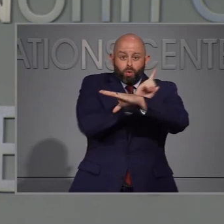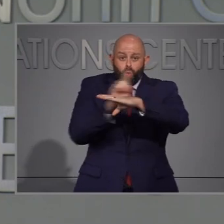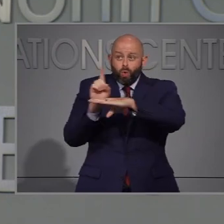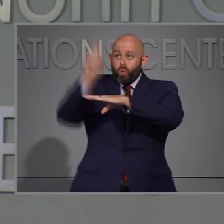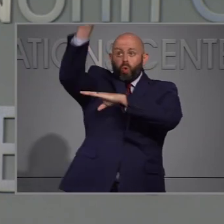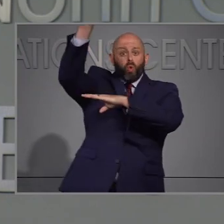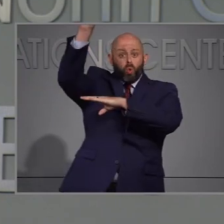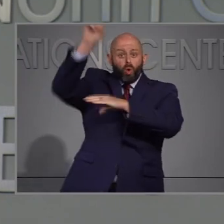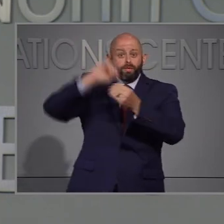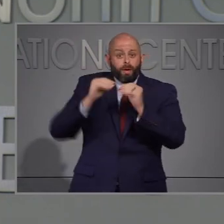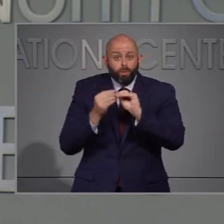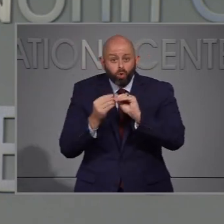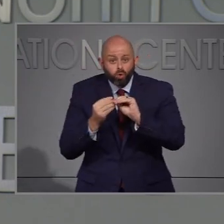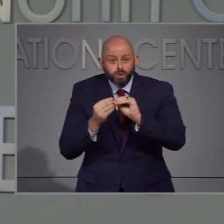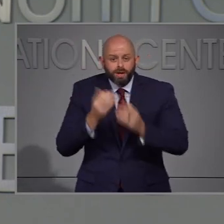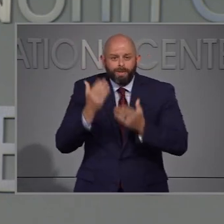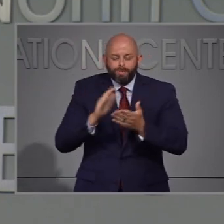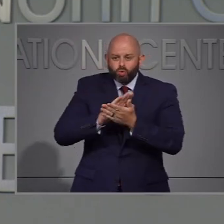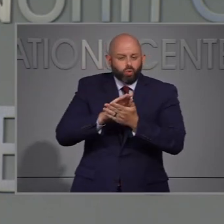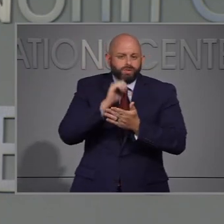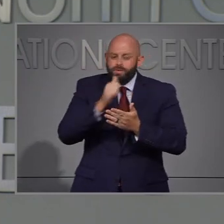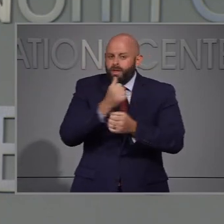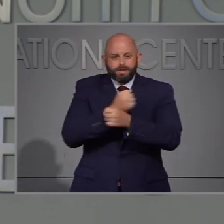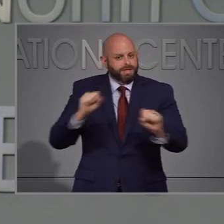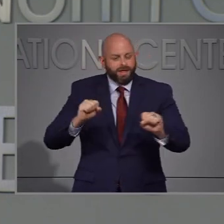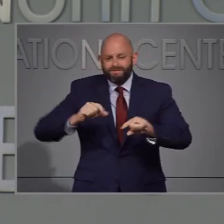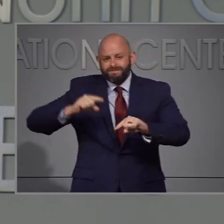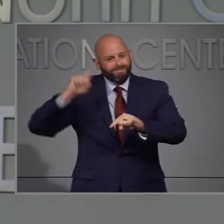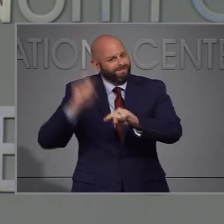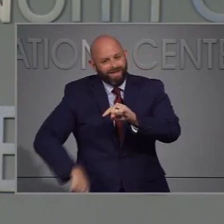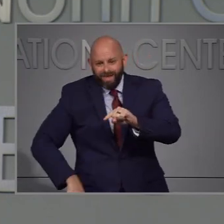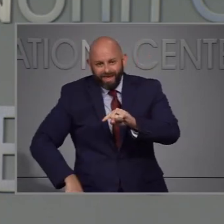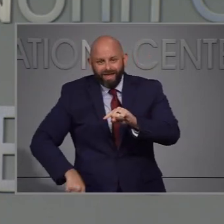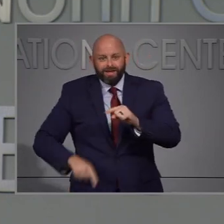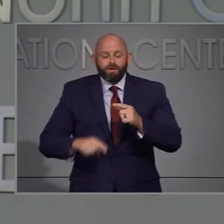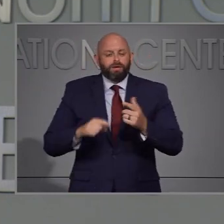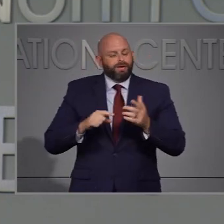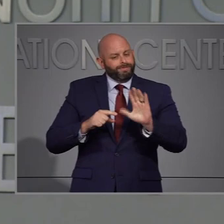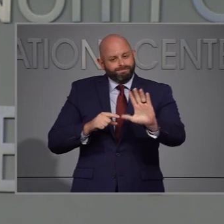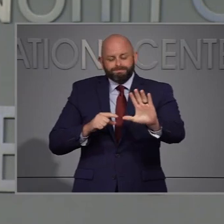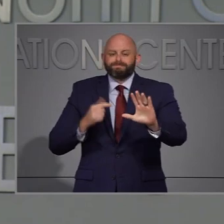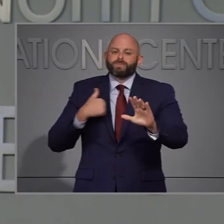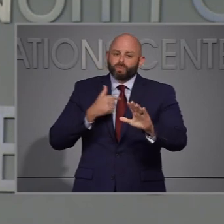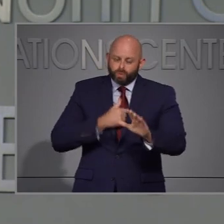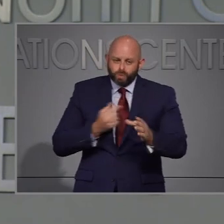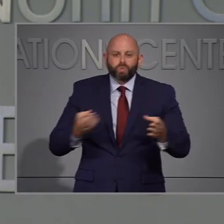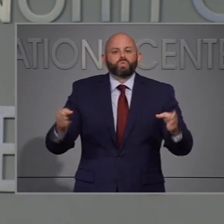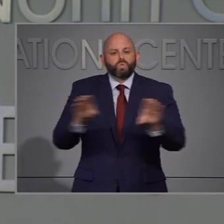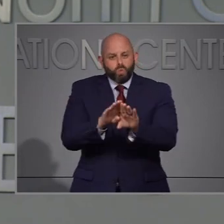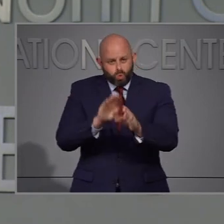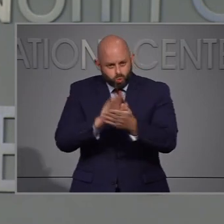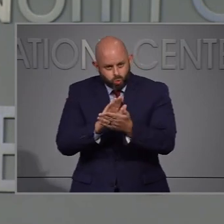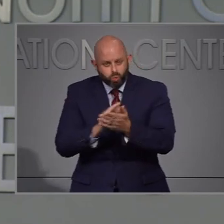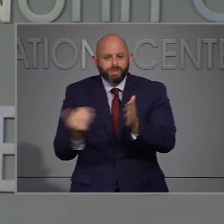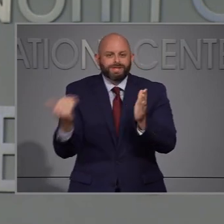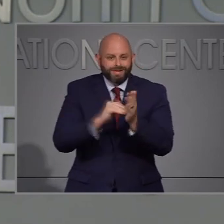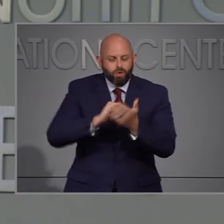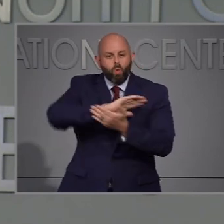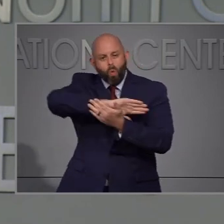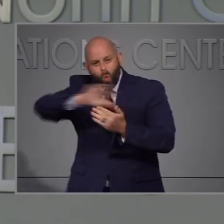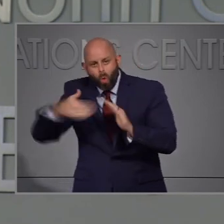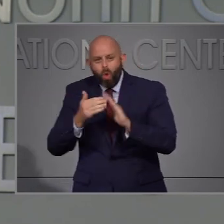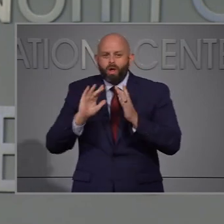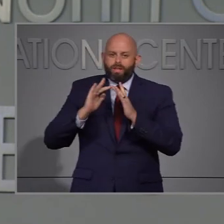schools cannot be done safely, even with these safety protocols, then North Carolina will need to move to all remote